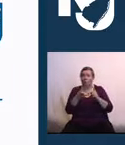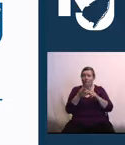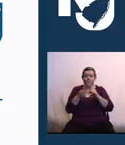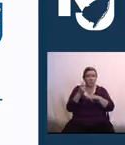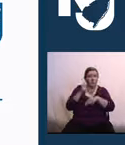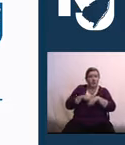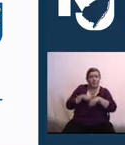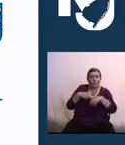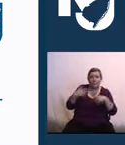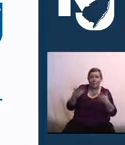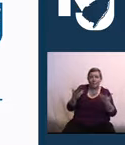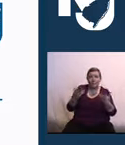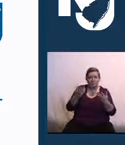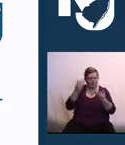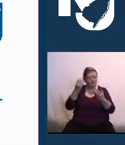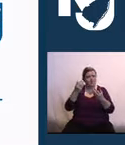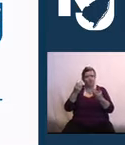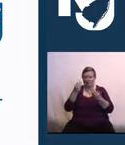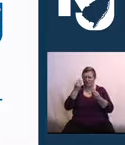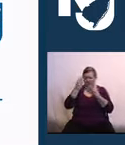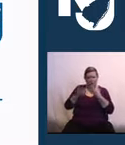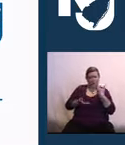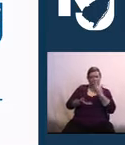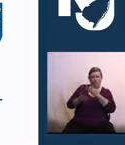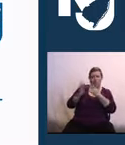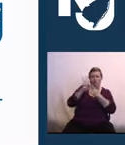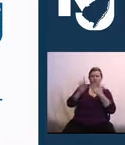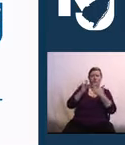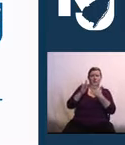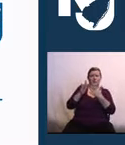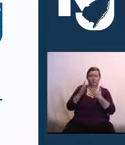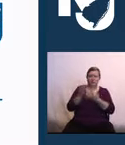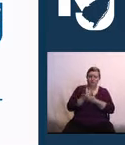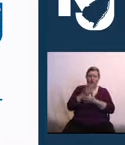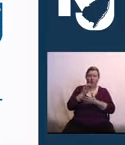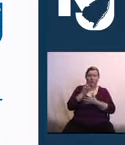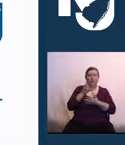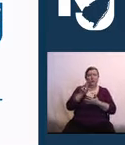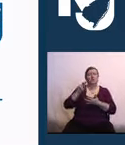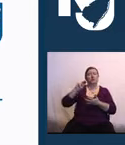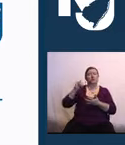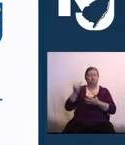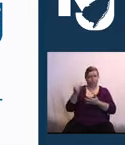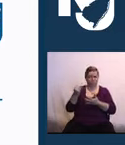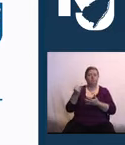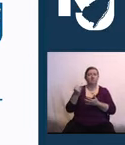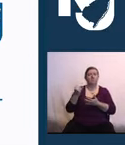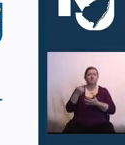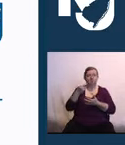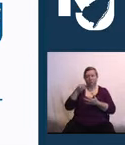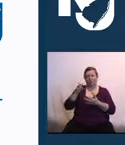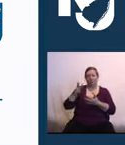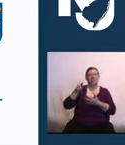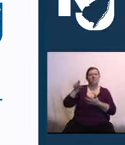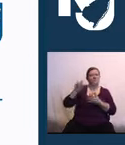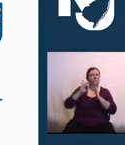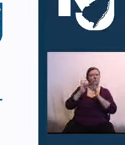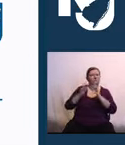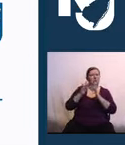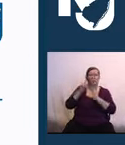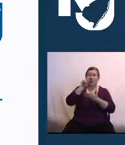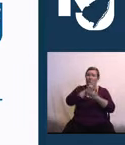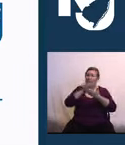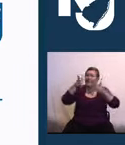again, is at one website, that one right there, getcovered.nj.gov, but you only have 1 week left for open